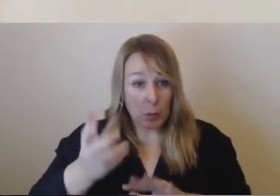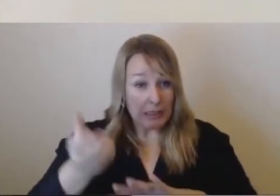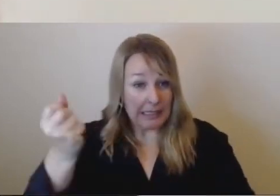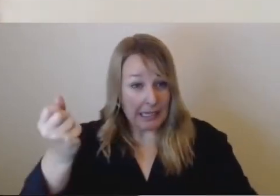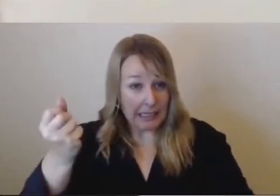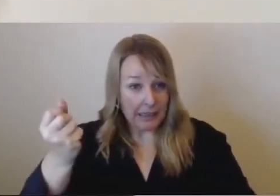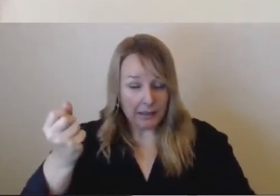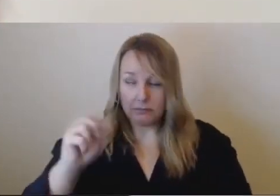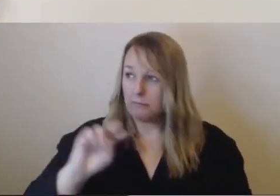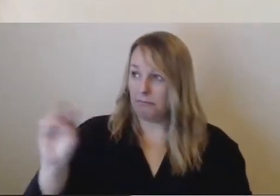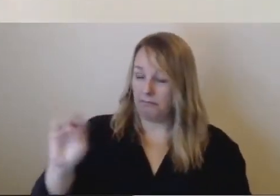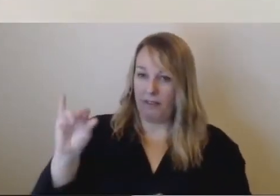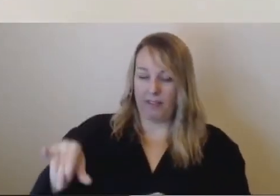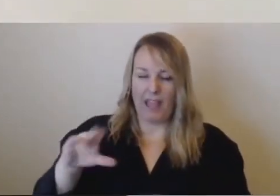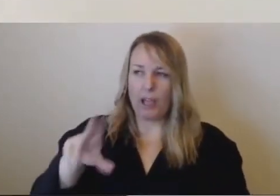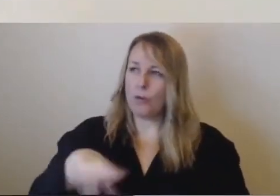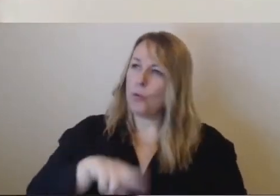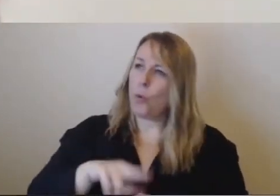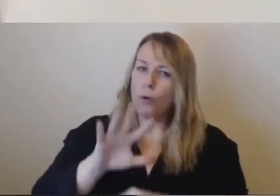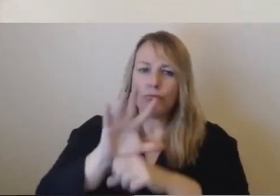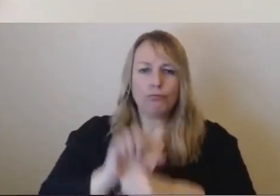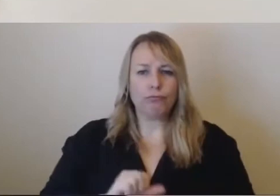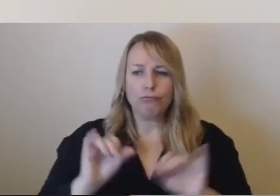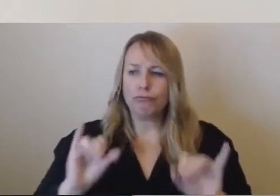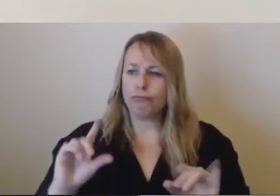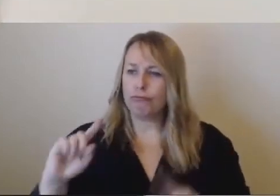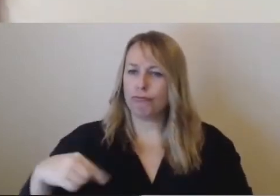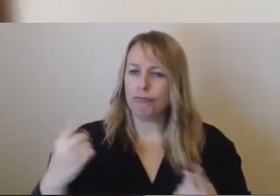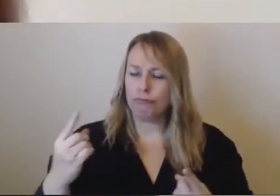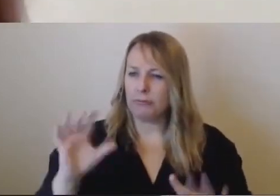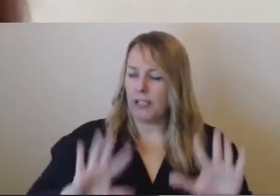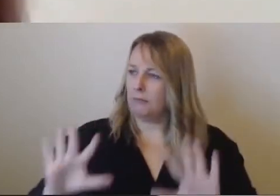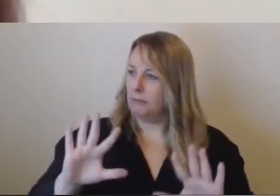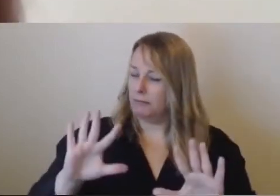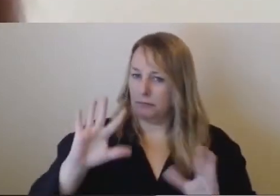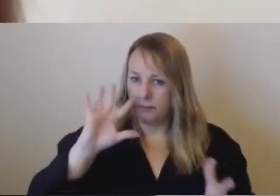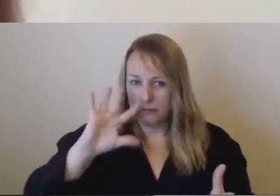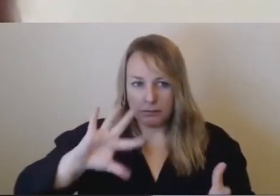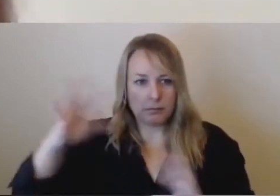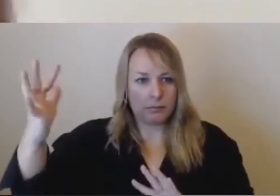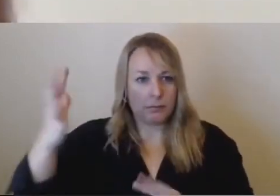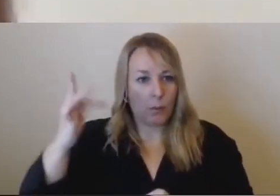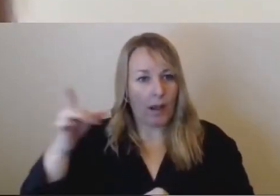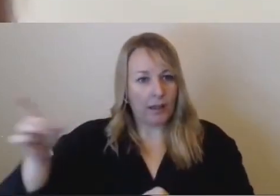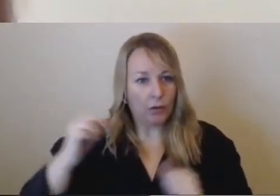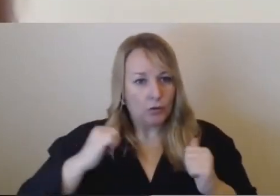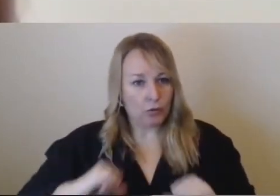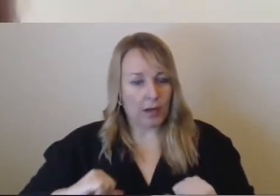us, I think, understood that, okay, they're trying to retaliate and they're trying to demonstrate to